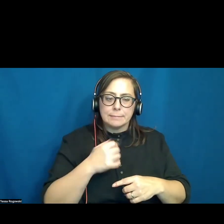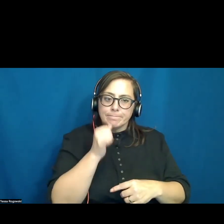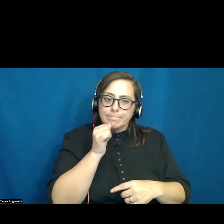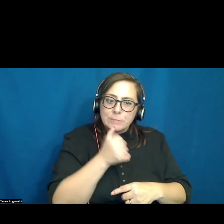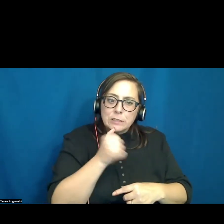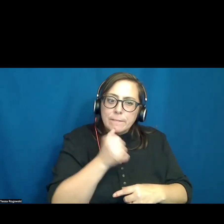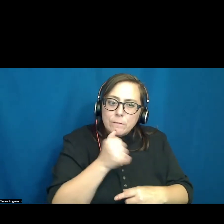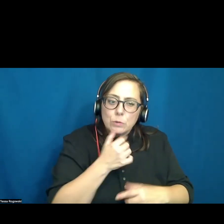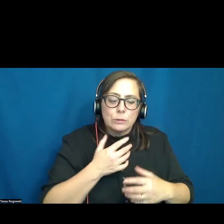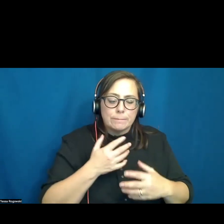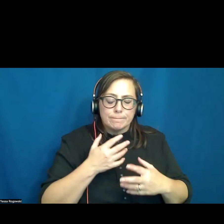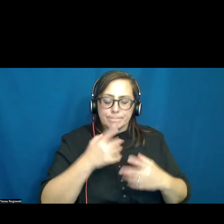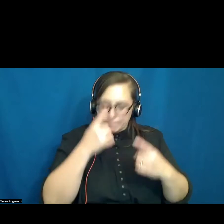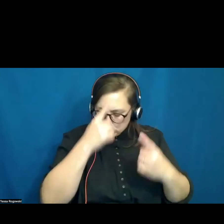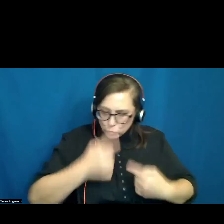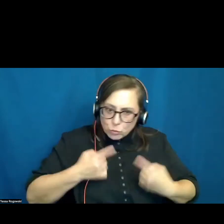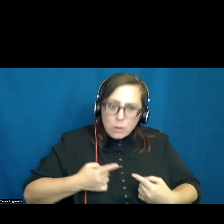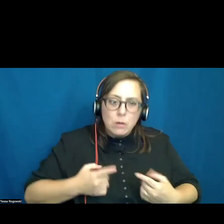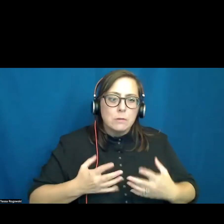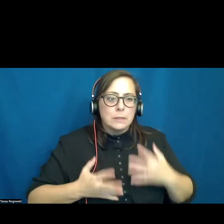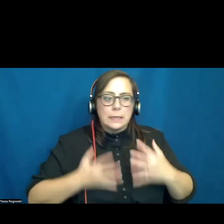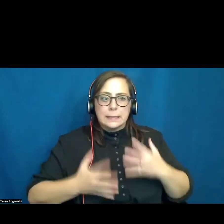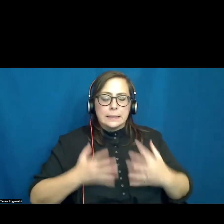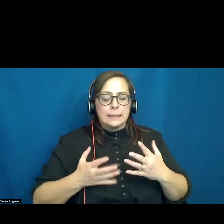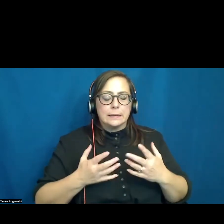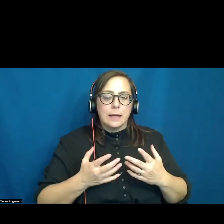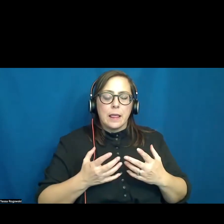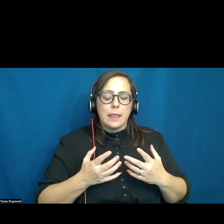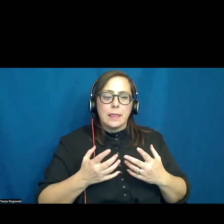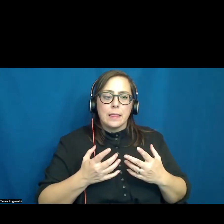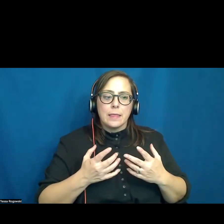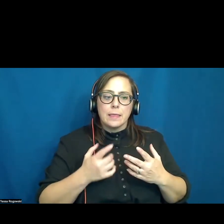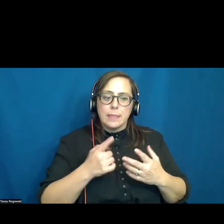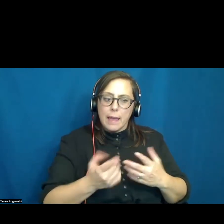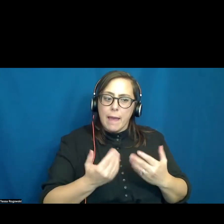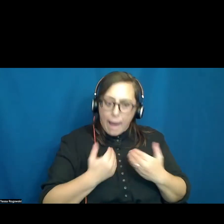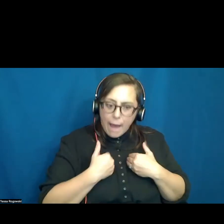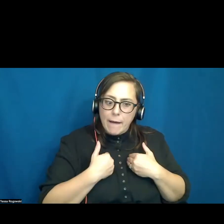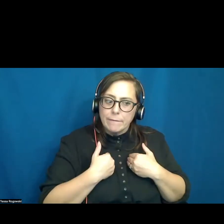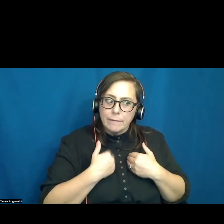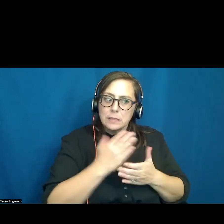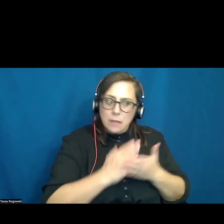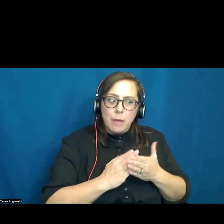that might not have. So I don't also want to delegitimize